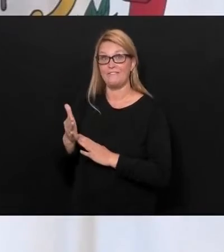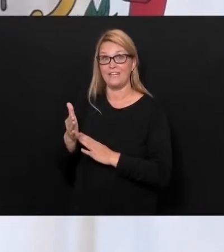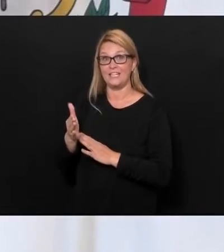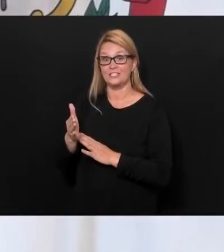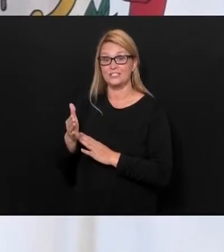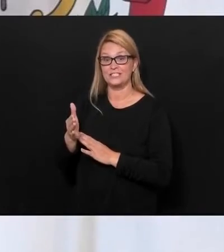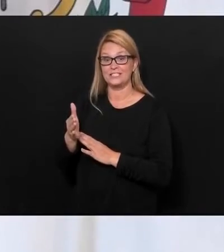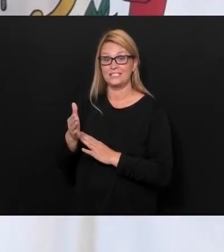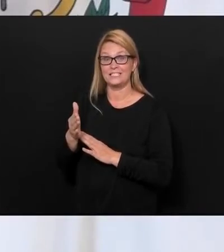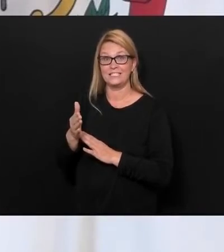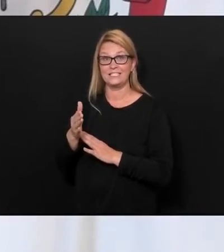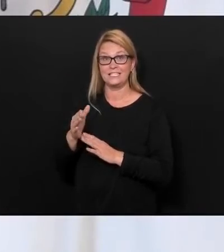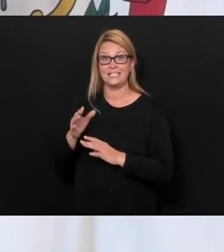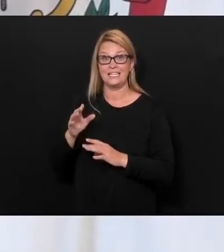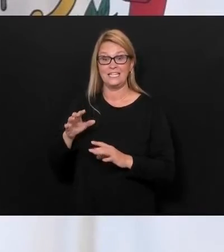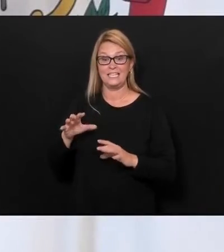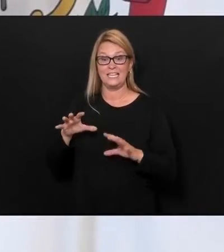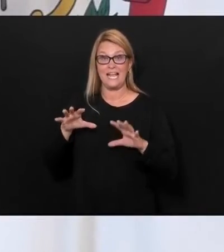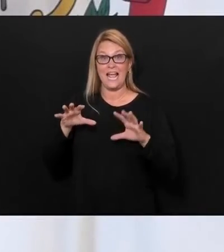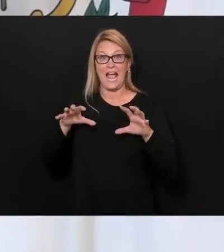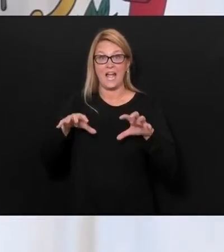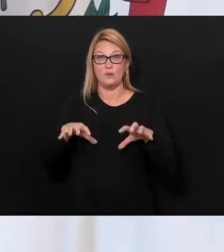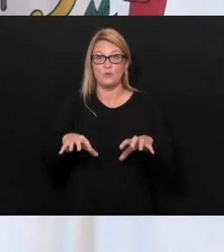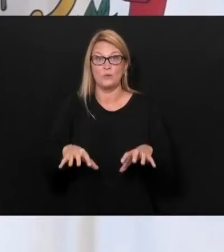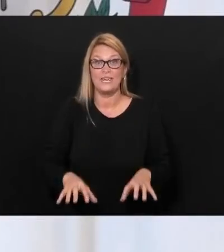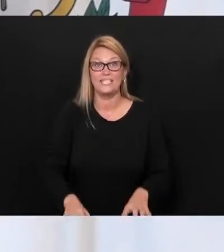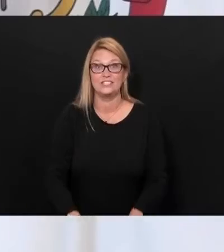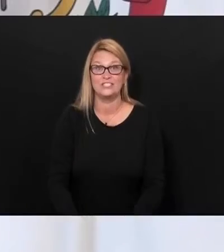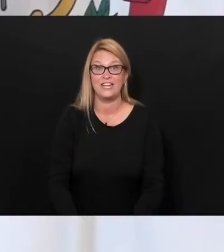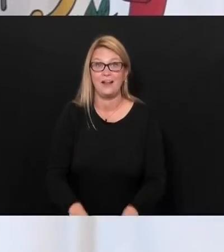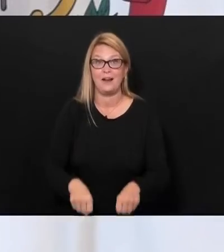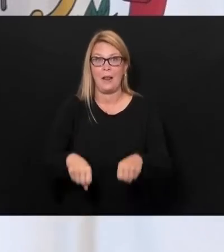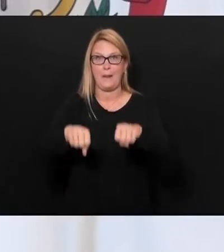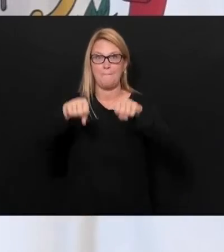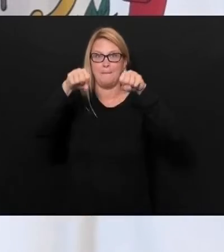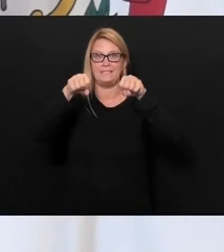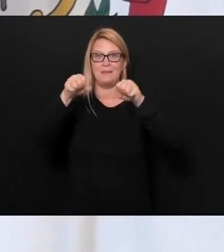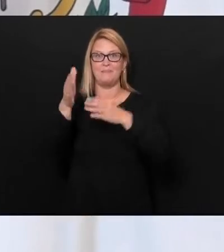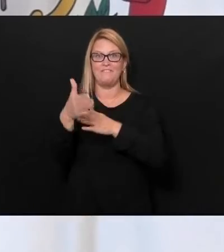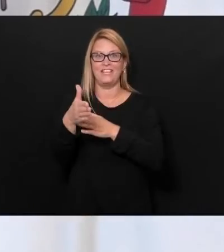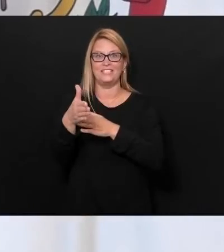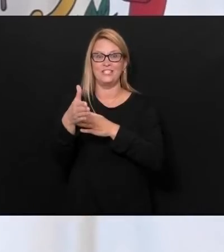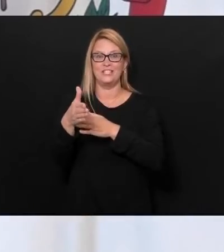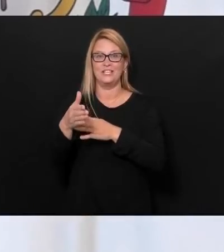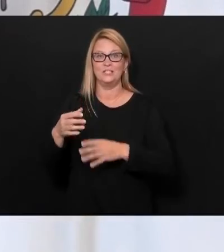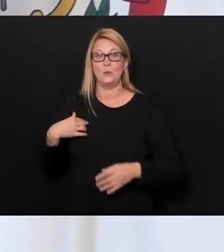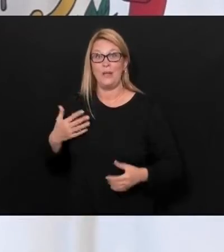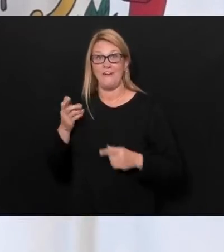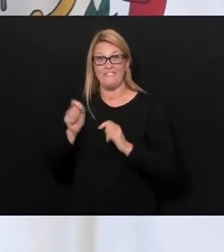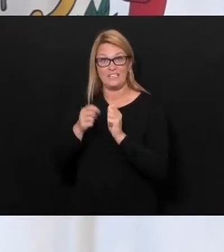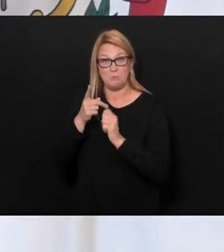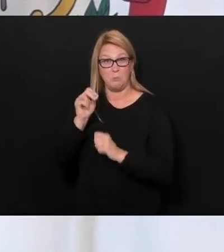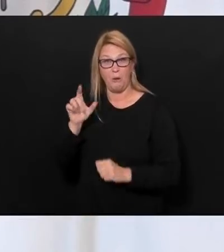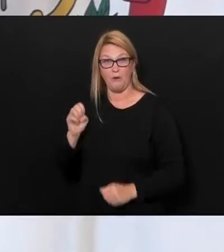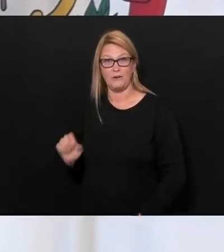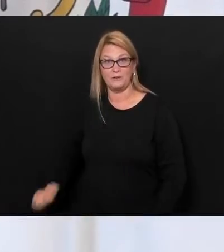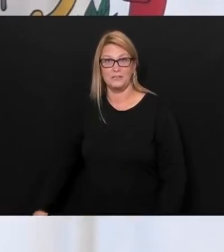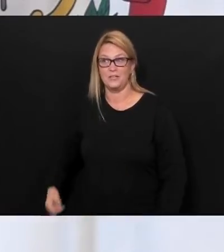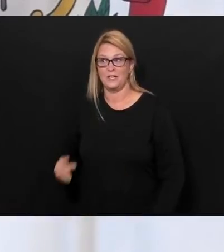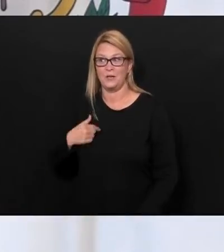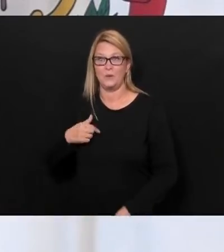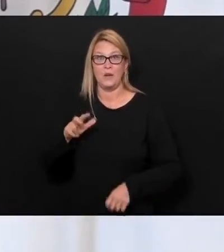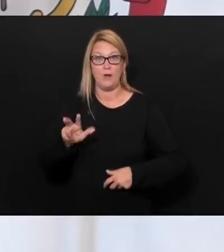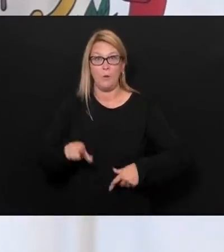and literally just reached his hands down and caught that fish. So we laid our poles down and we started just walking